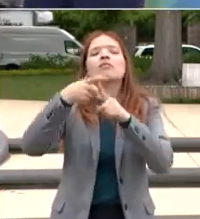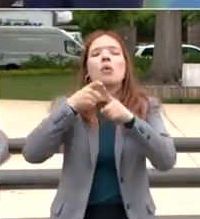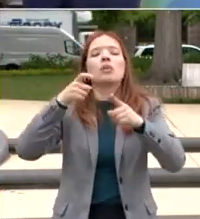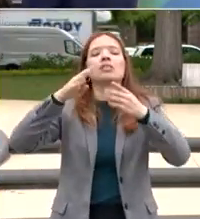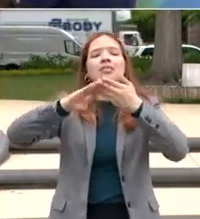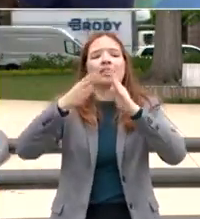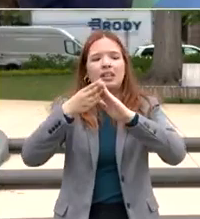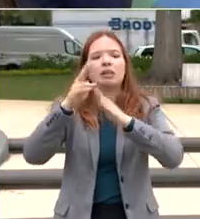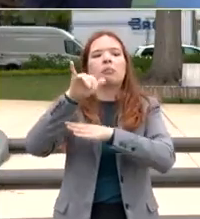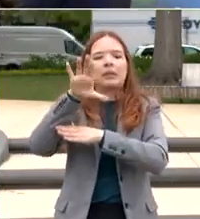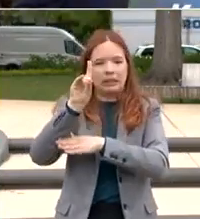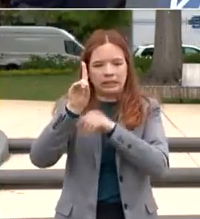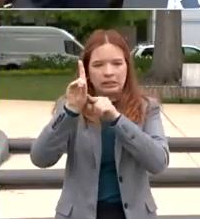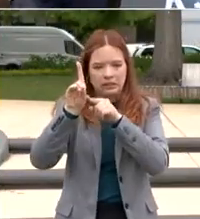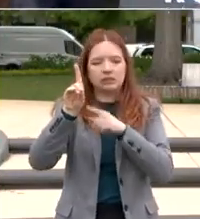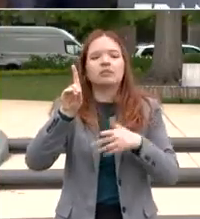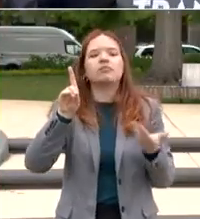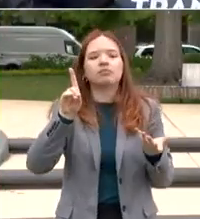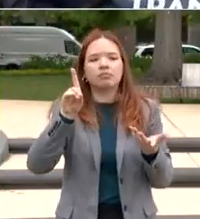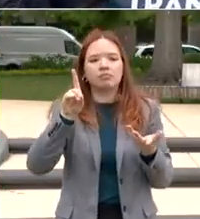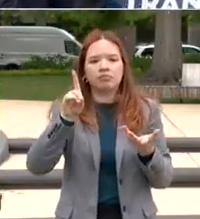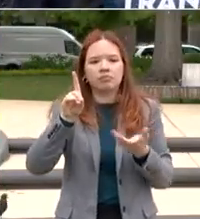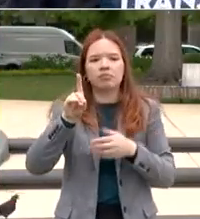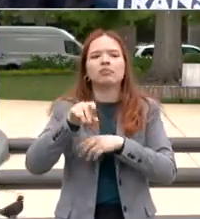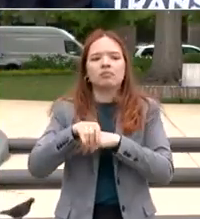Good morning. Thank you, Mayor.